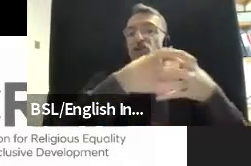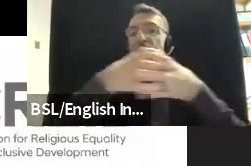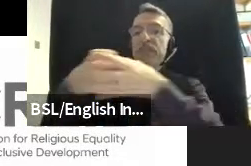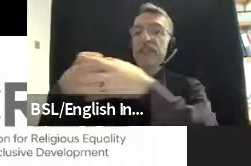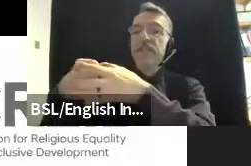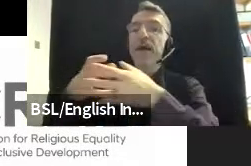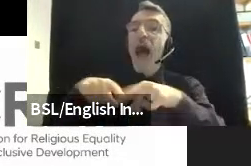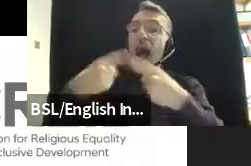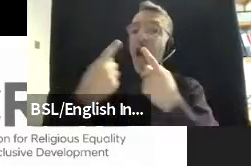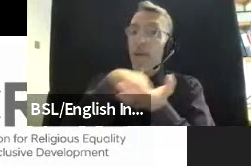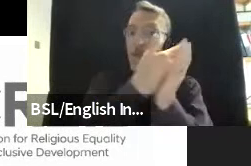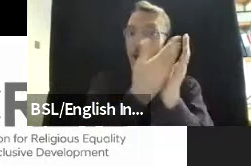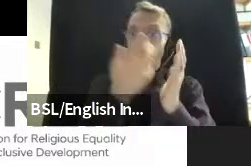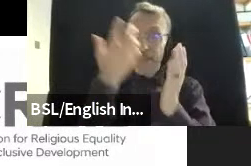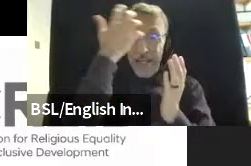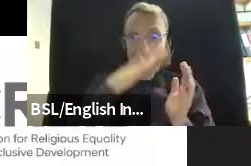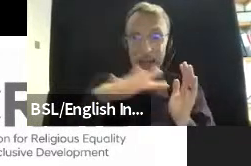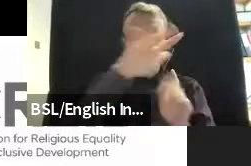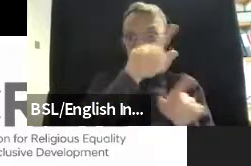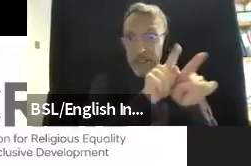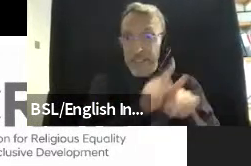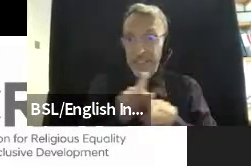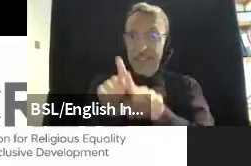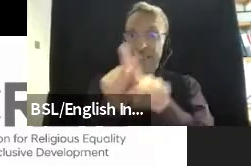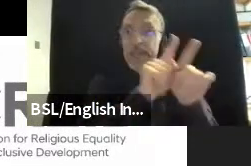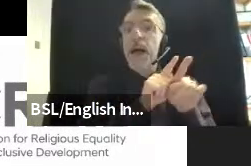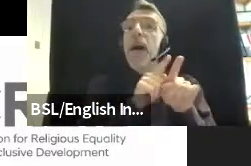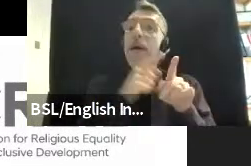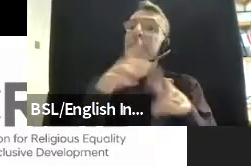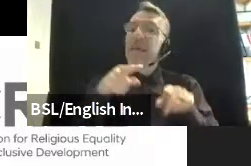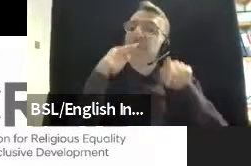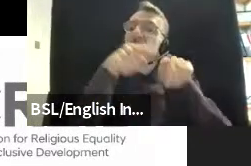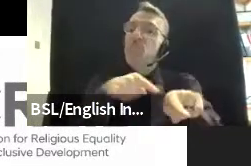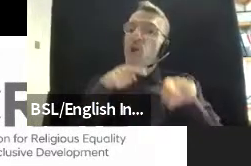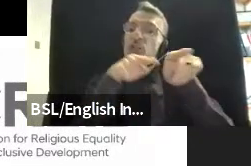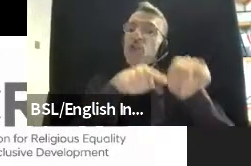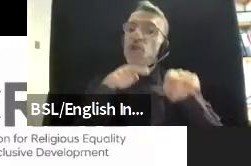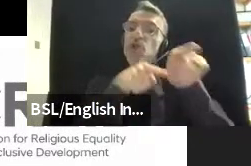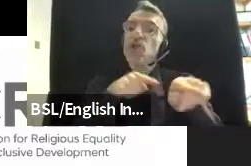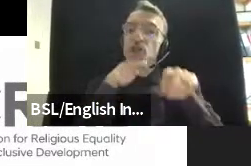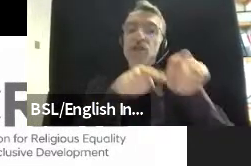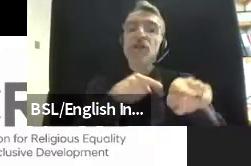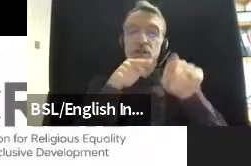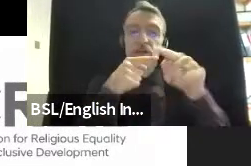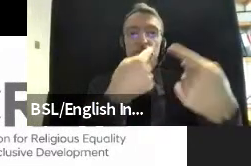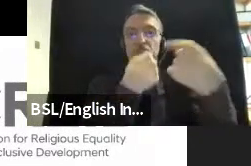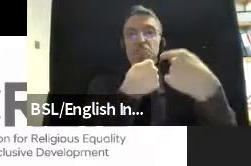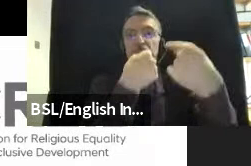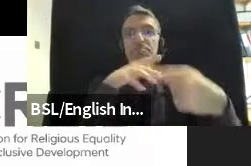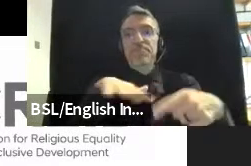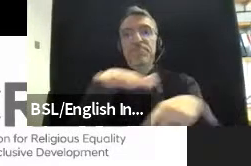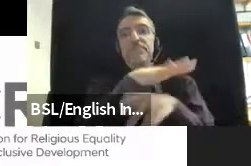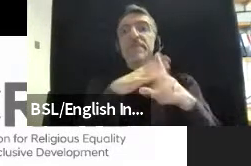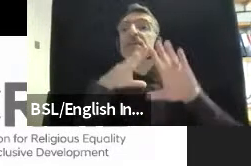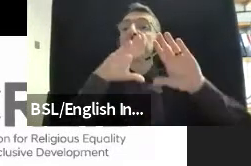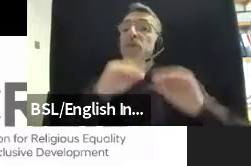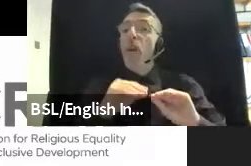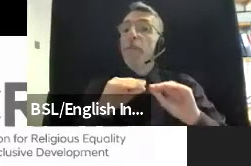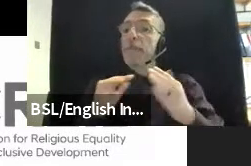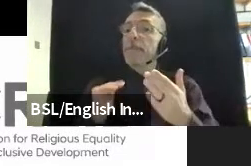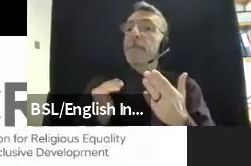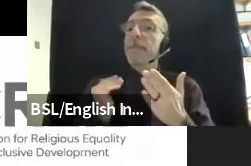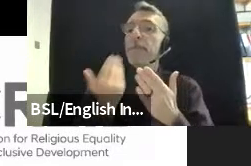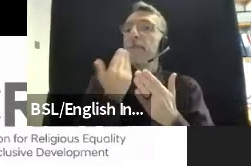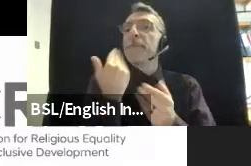of the country. There is a widespread persecution, which has stopped considerably after